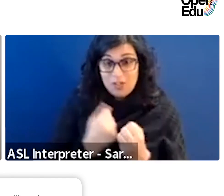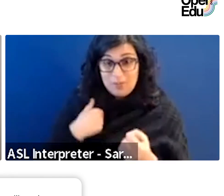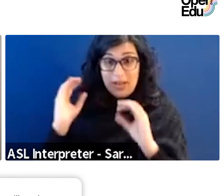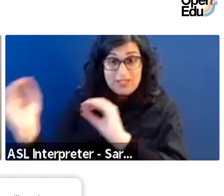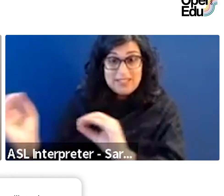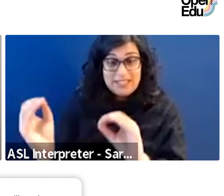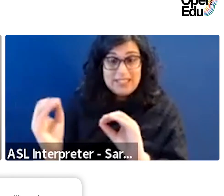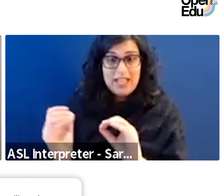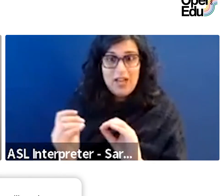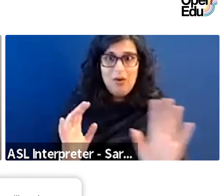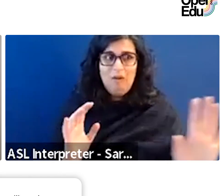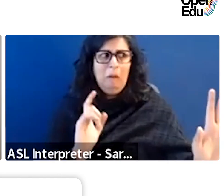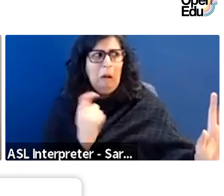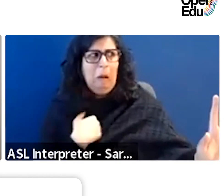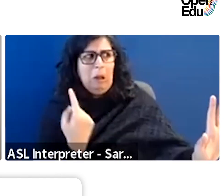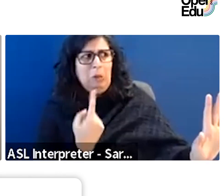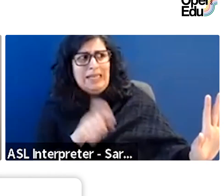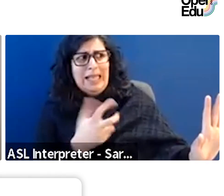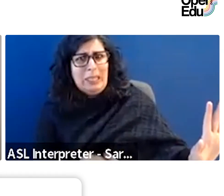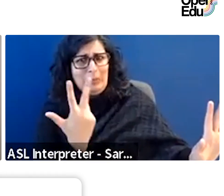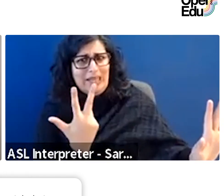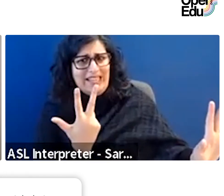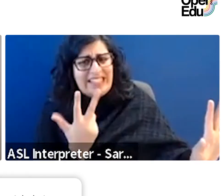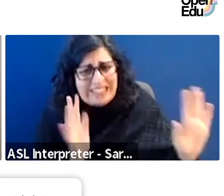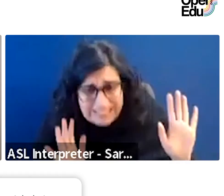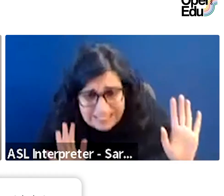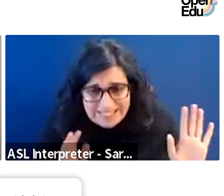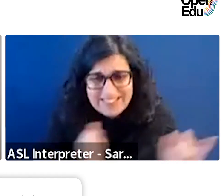And it was like, oh no, I only need 3, so